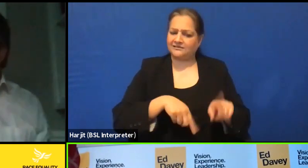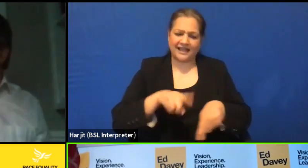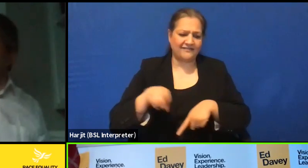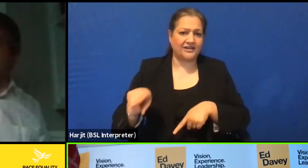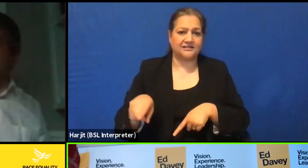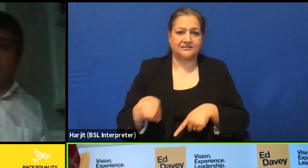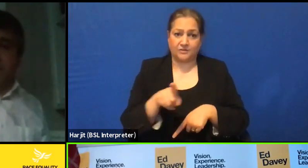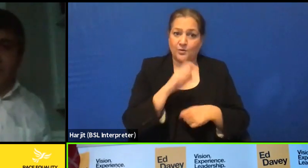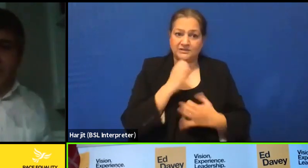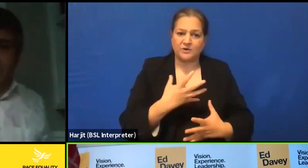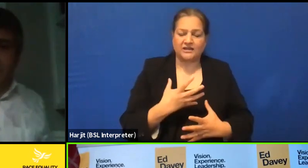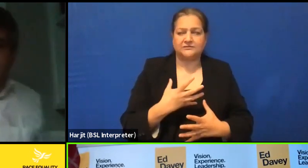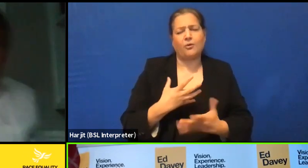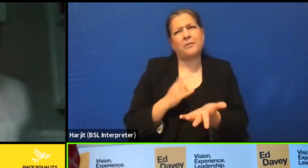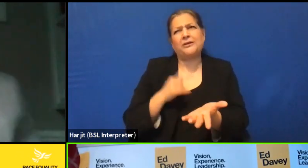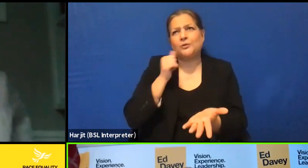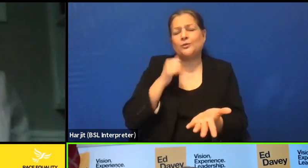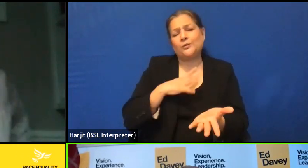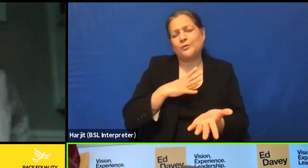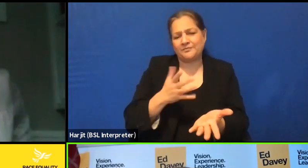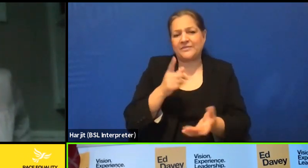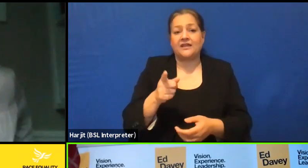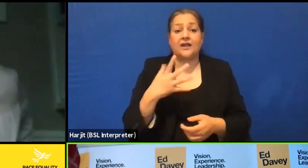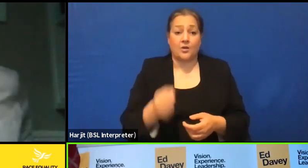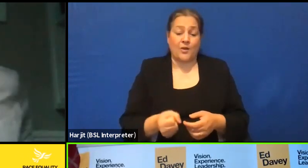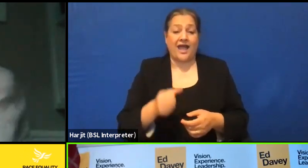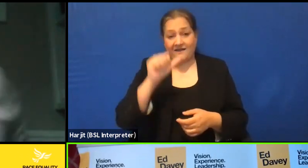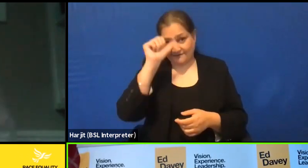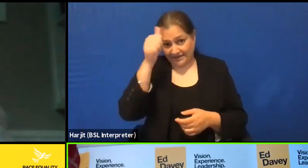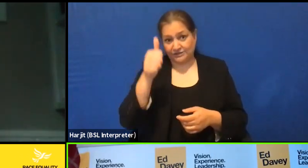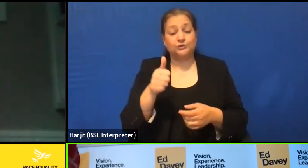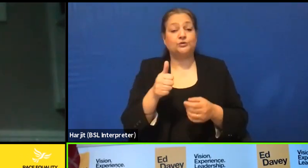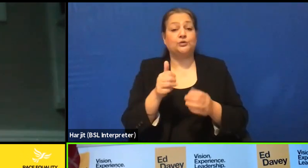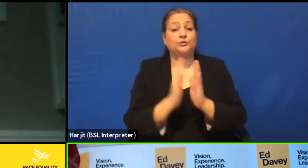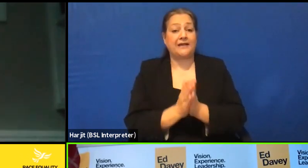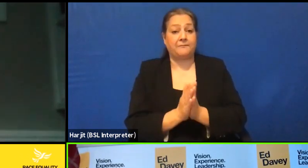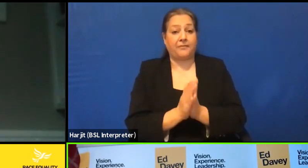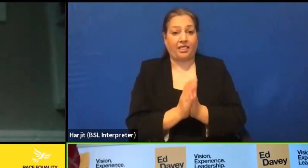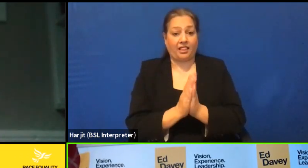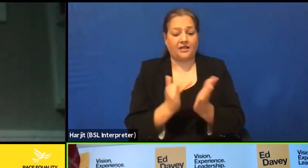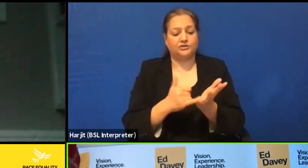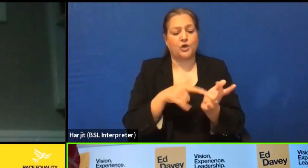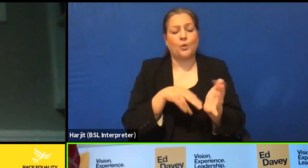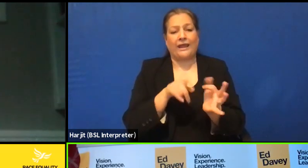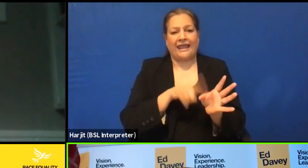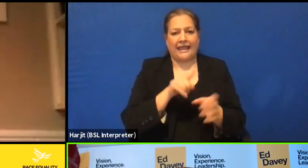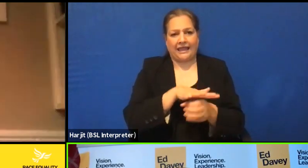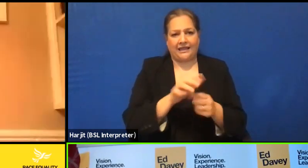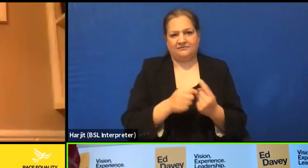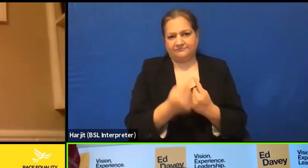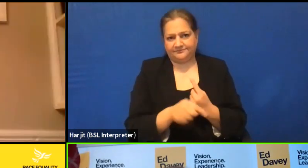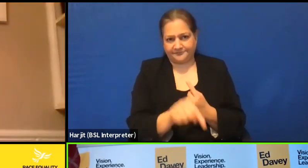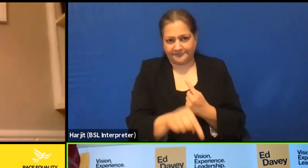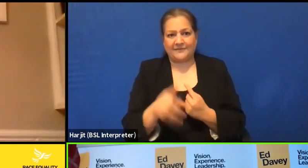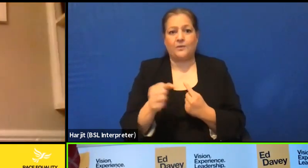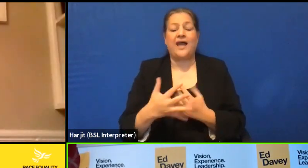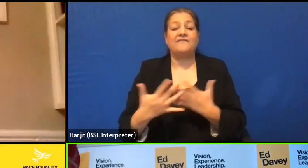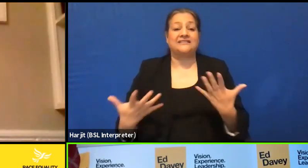I hope you wouldn't. And we have a Hindu temple in Stoneleigh just across the border. We have well, several mosques